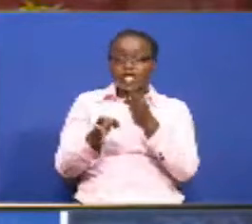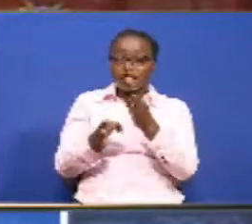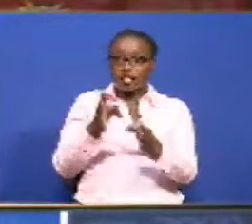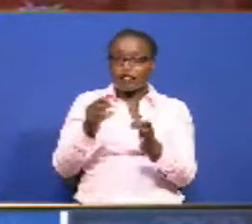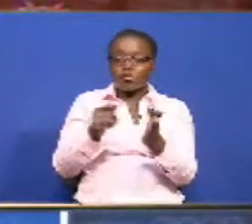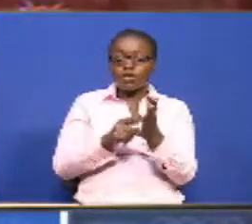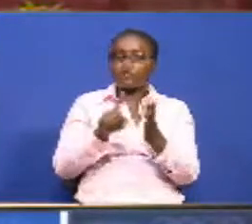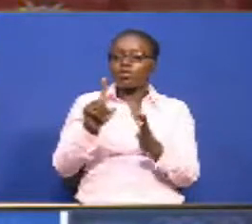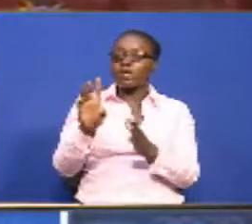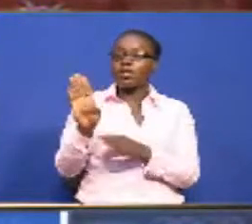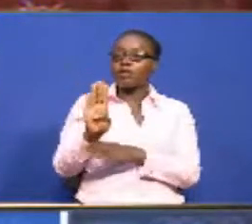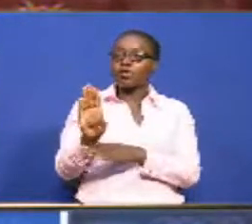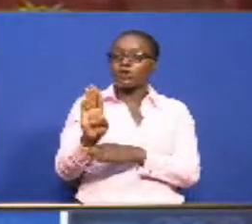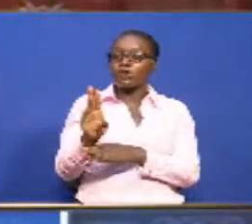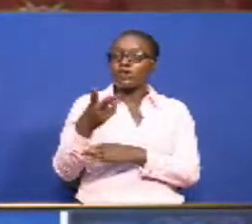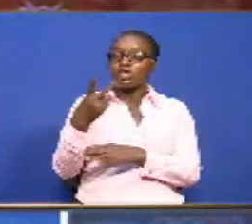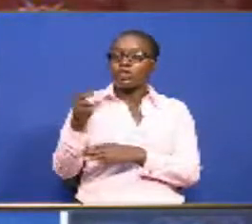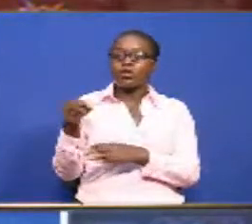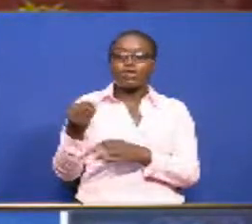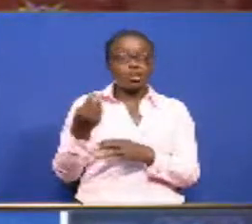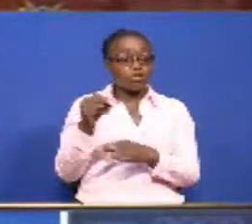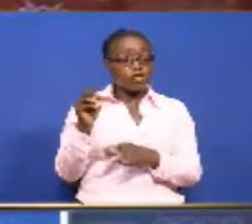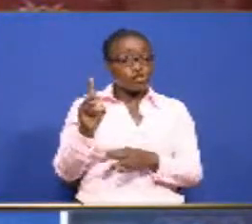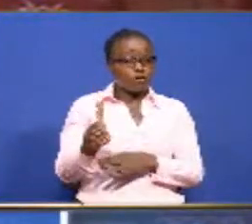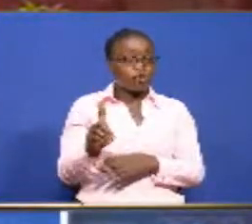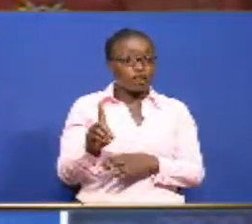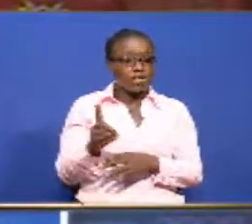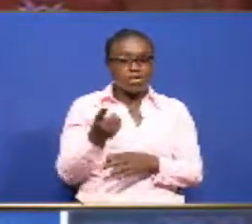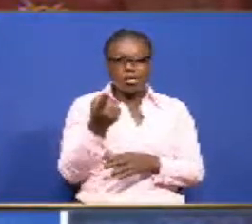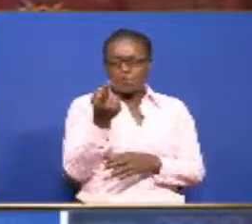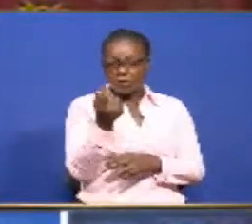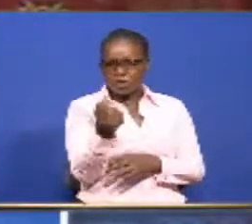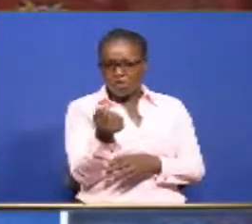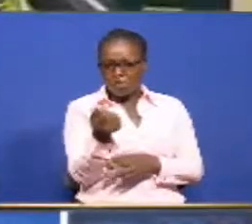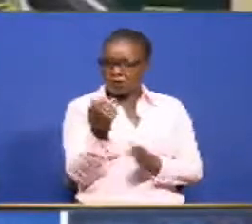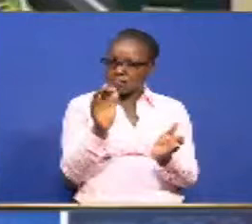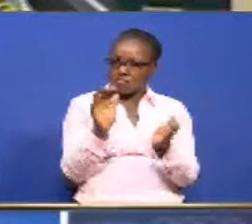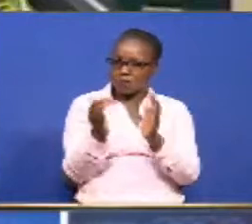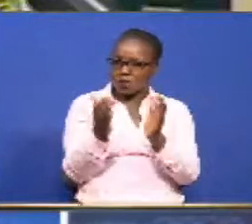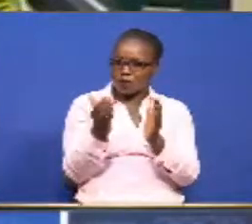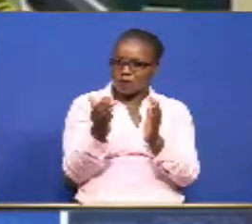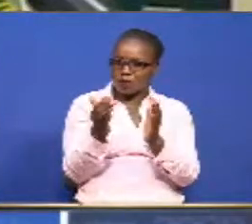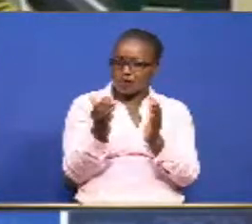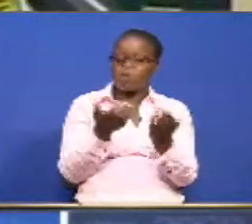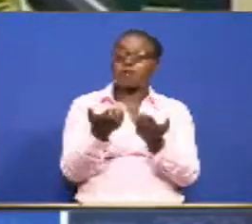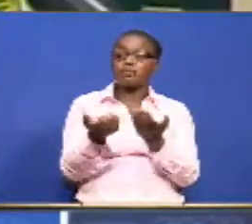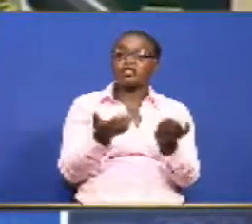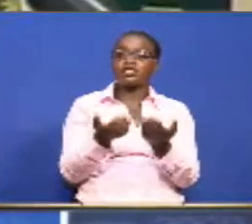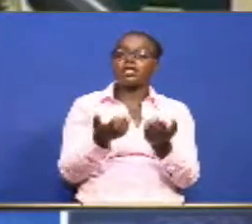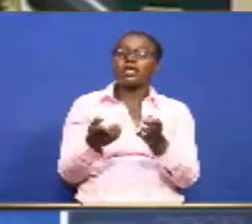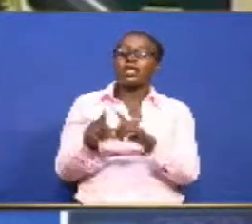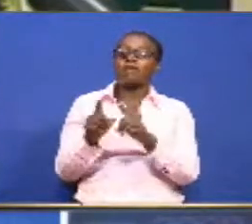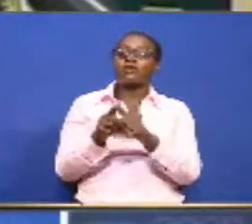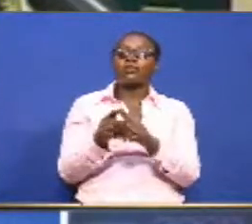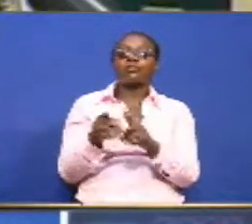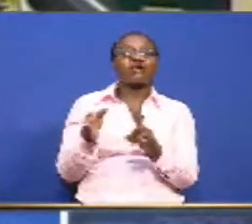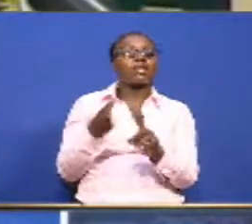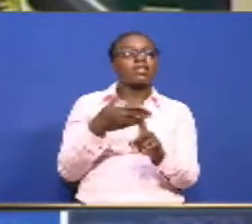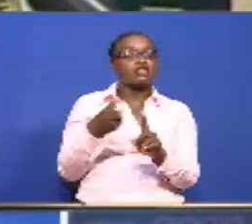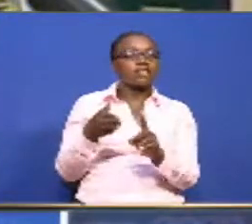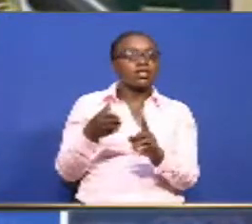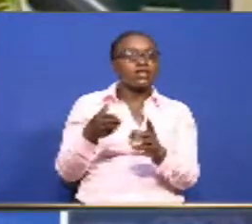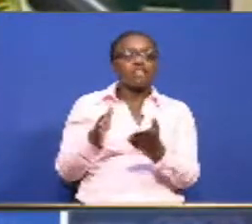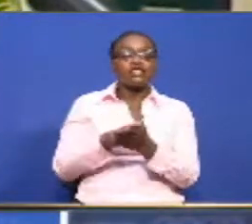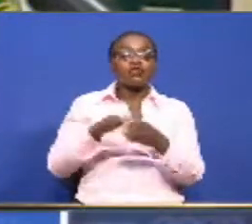633.1 billion in 2020-21. Many micro, small, medium enterprises are unlikely to attract affordable and